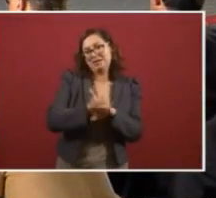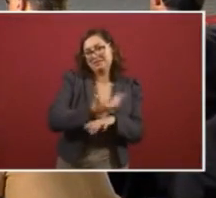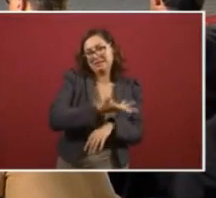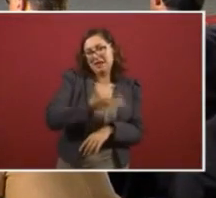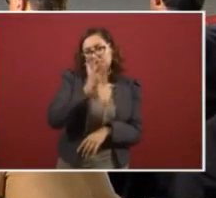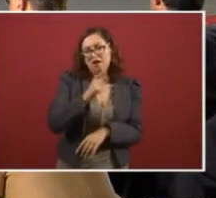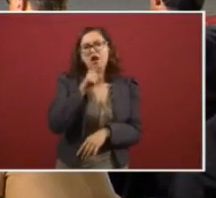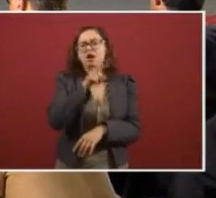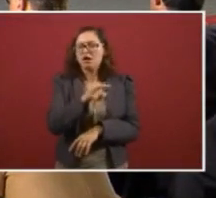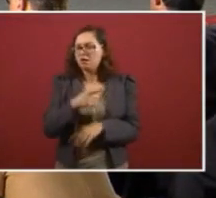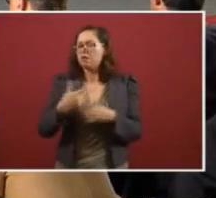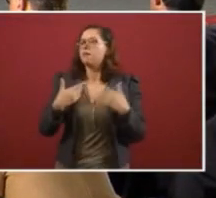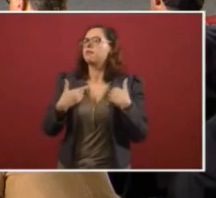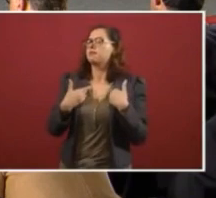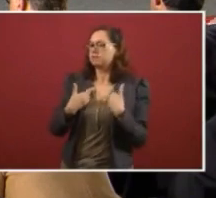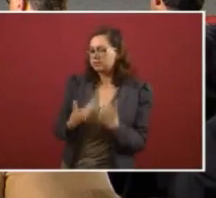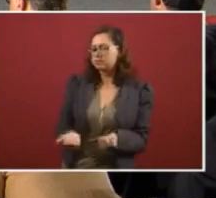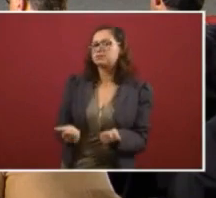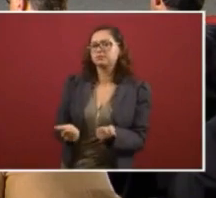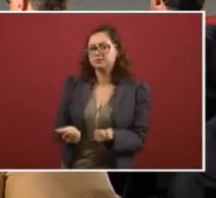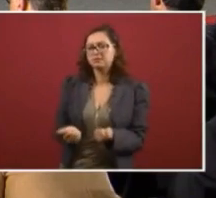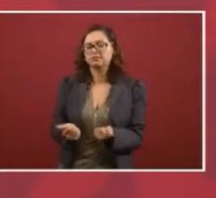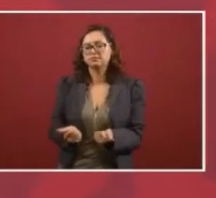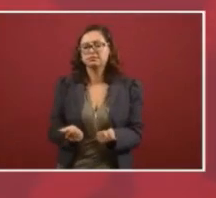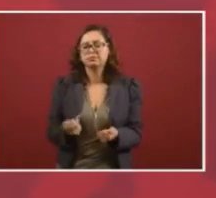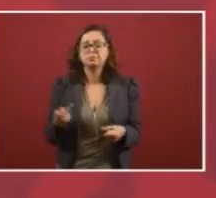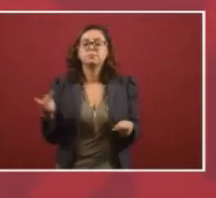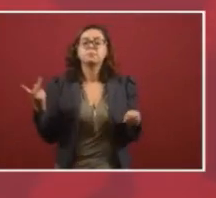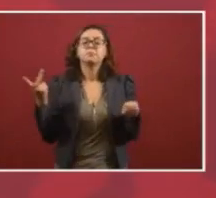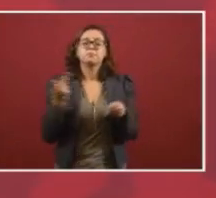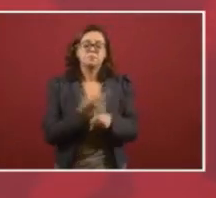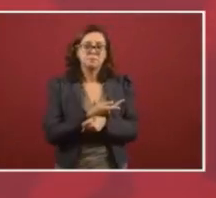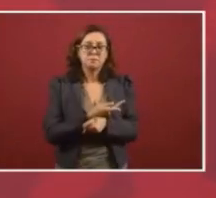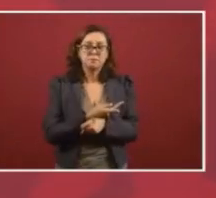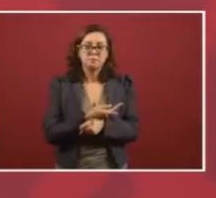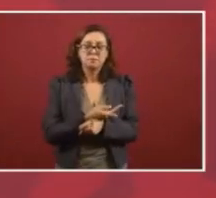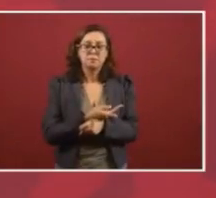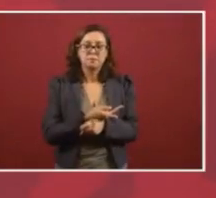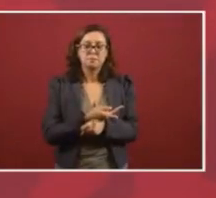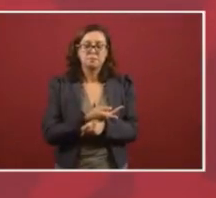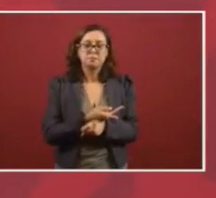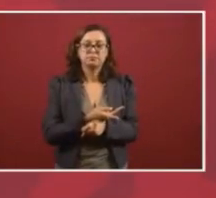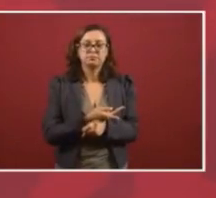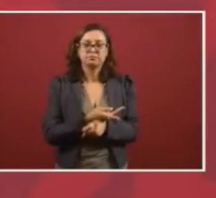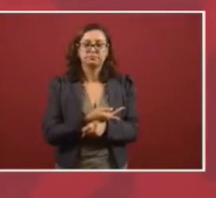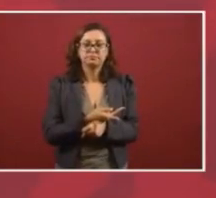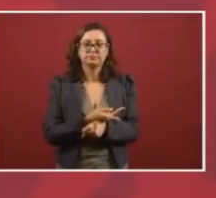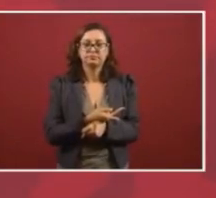agreed to the operation to amplify